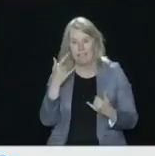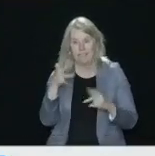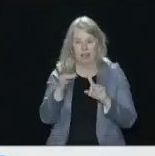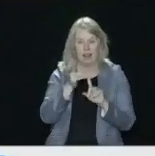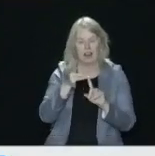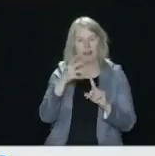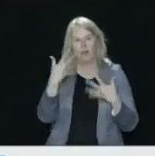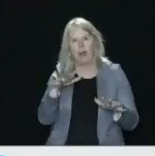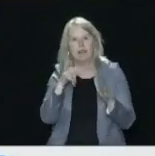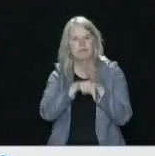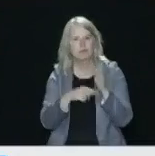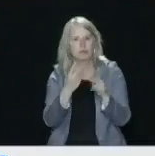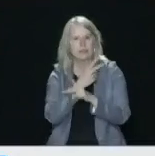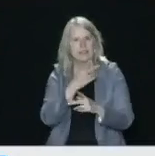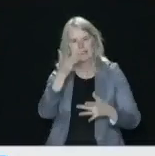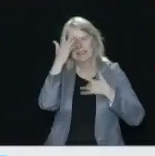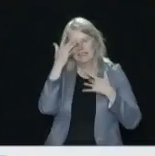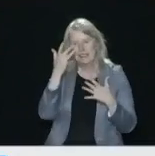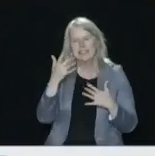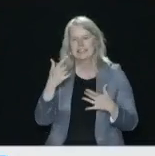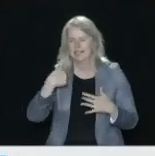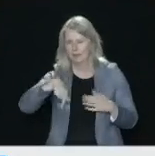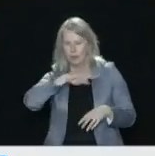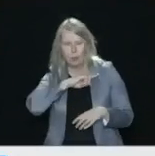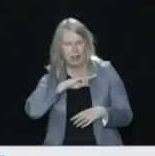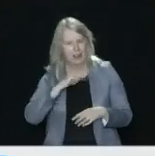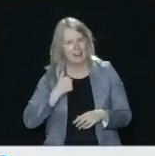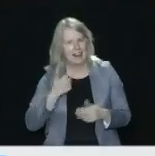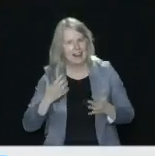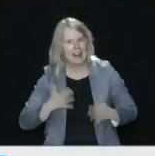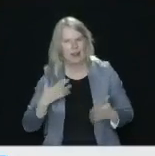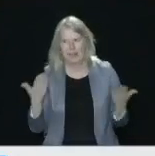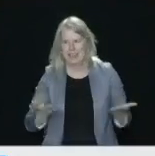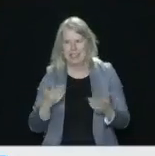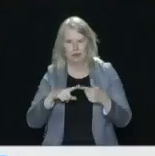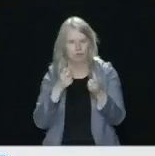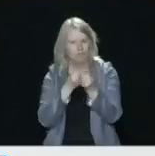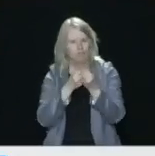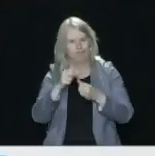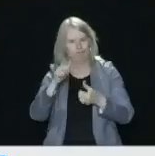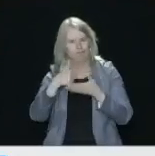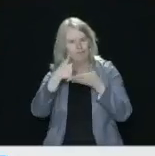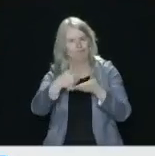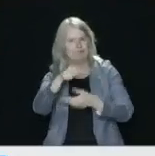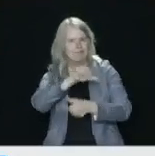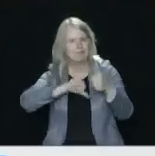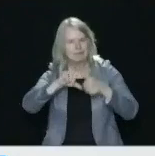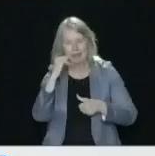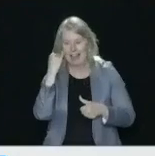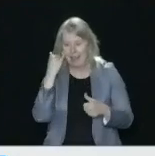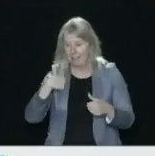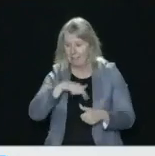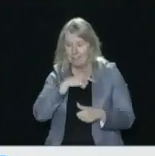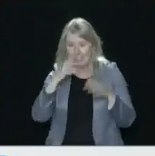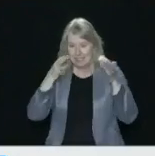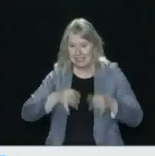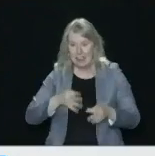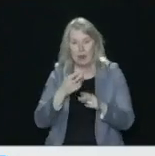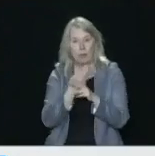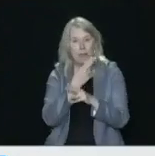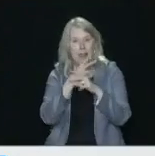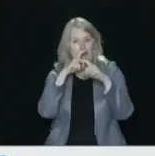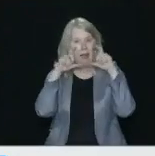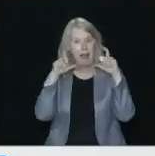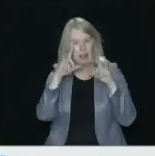you in the environment. So that's why it's useful to wear masks. It's also useful to ensure that these